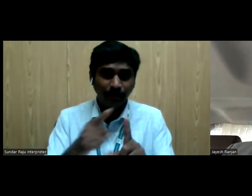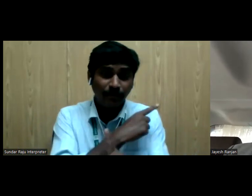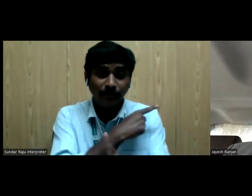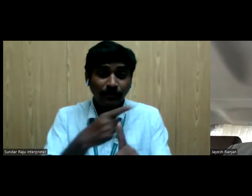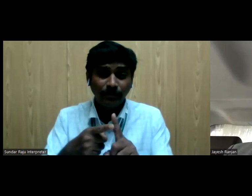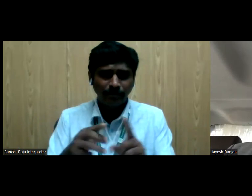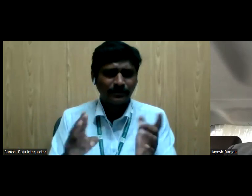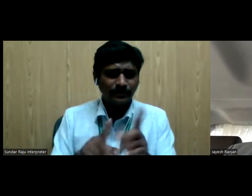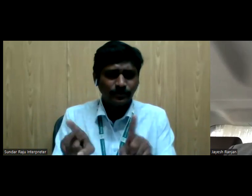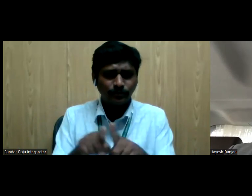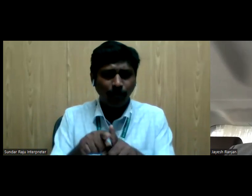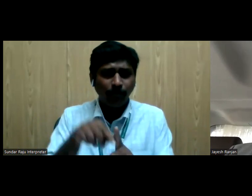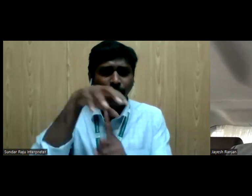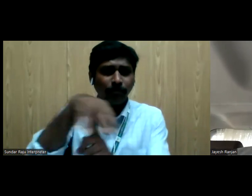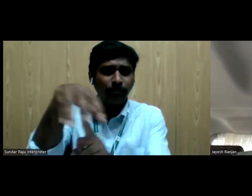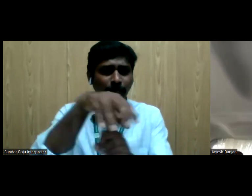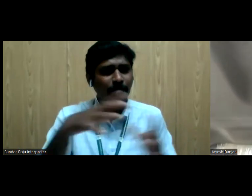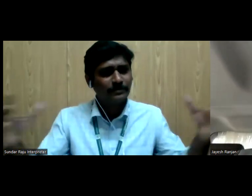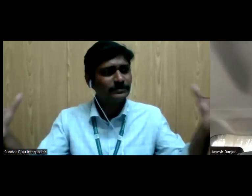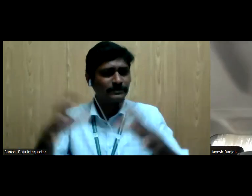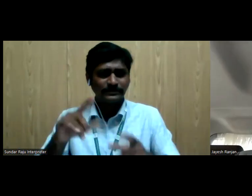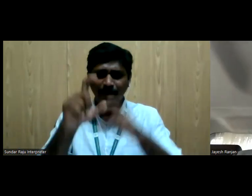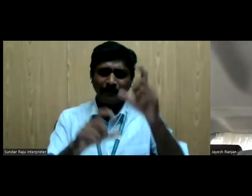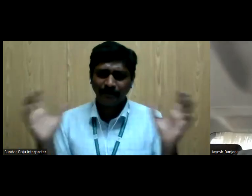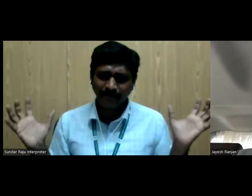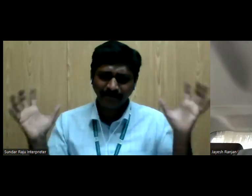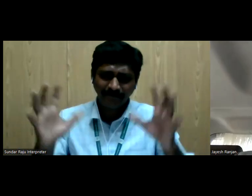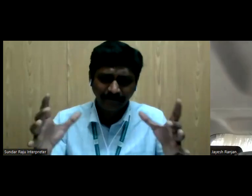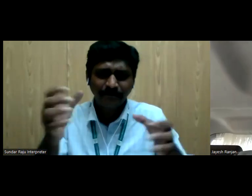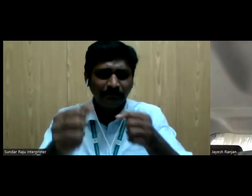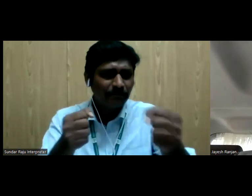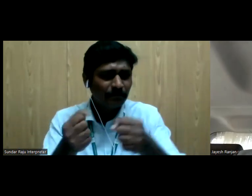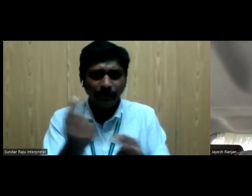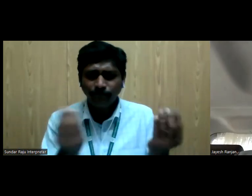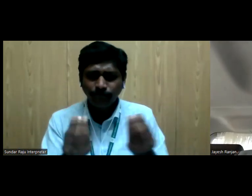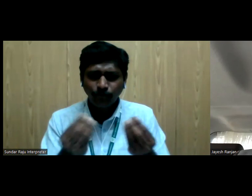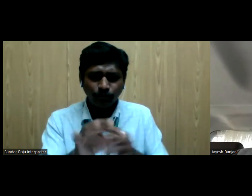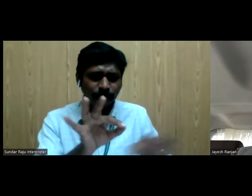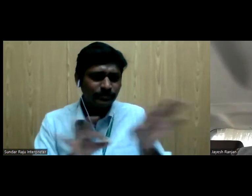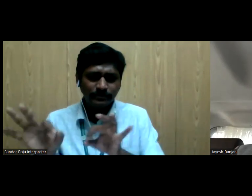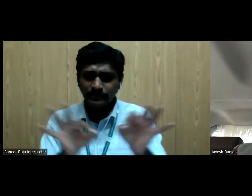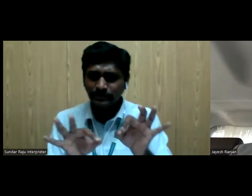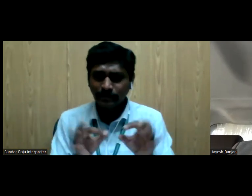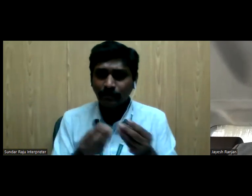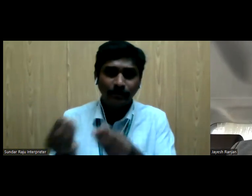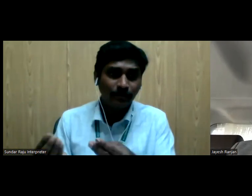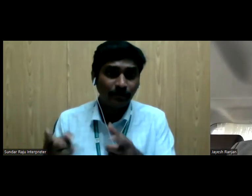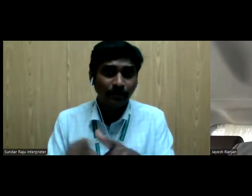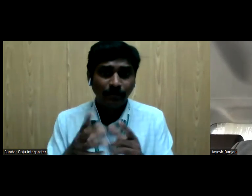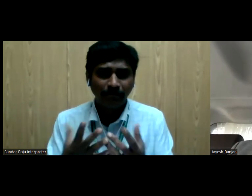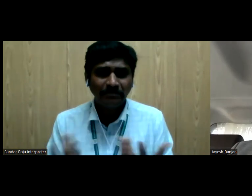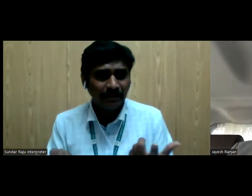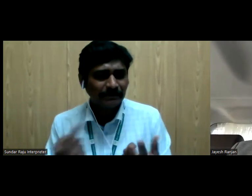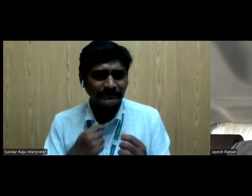Mela, I have recollection of hardly some 4-5 of such people getting some gainful employment. So, which, of